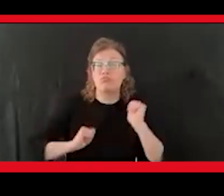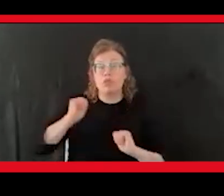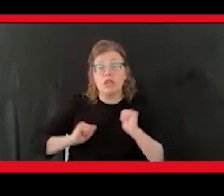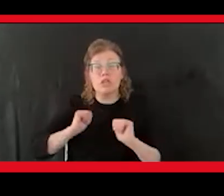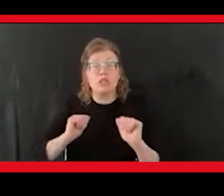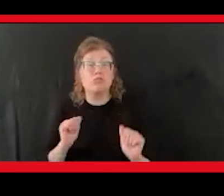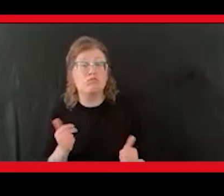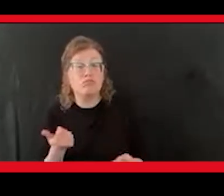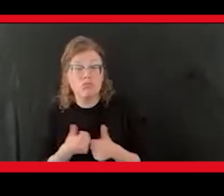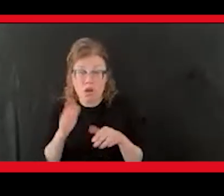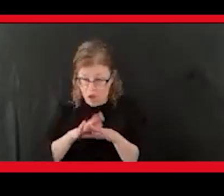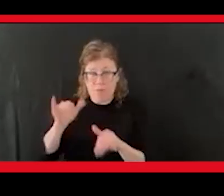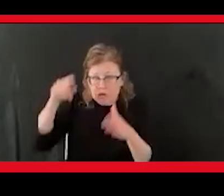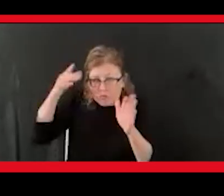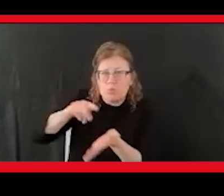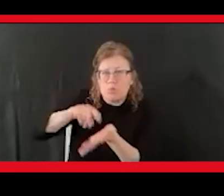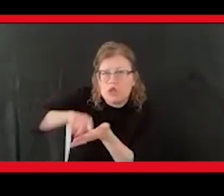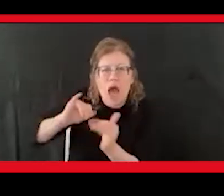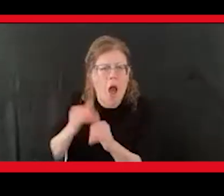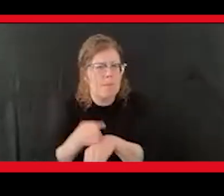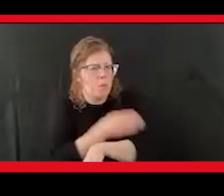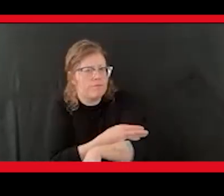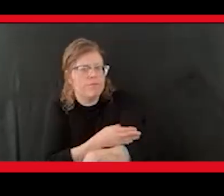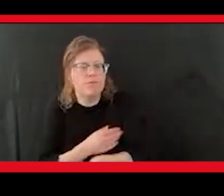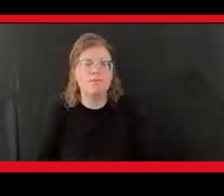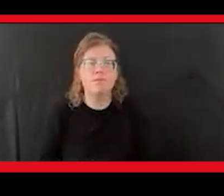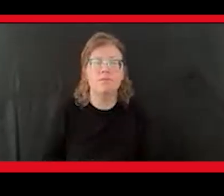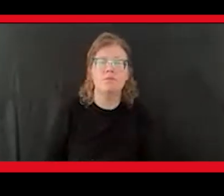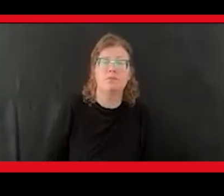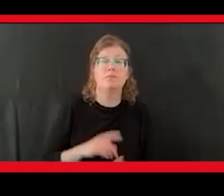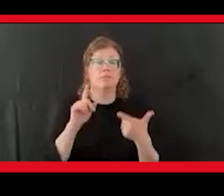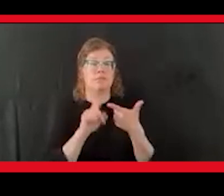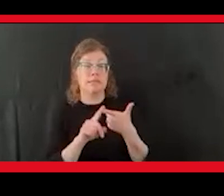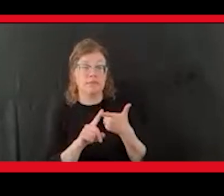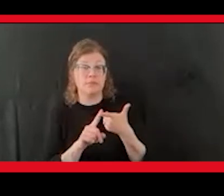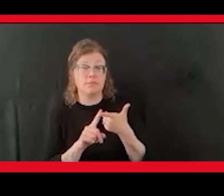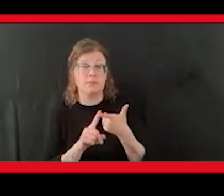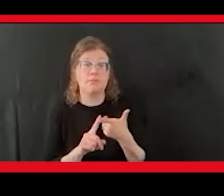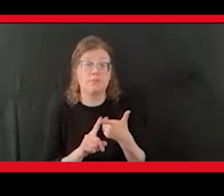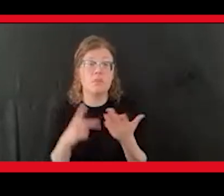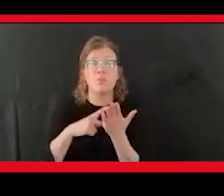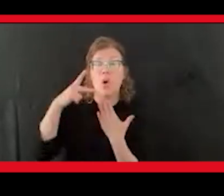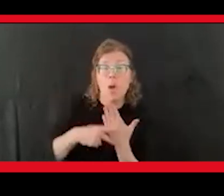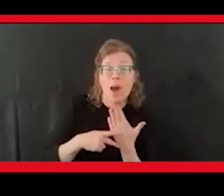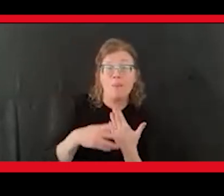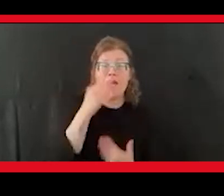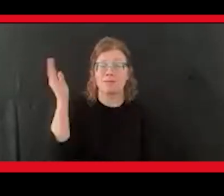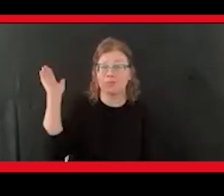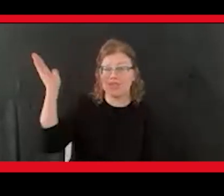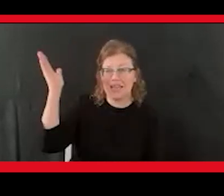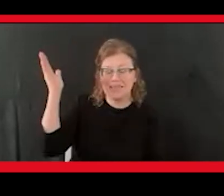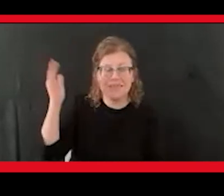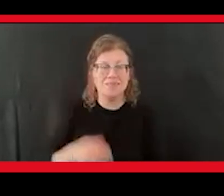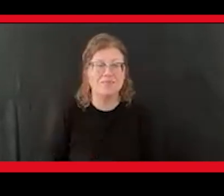Program and present stream is focused on sharing your artistic work with the public. This can start from research